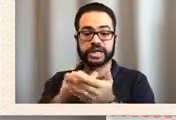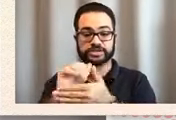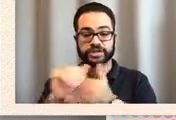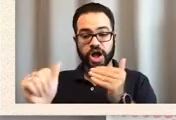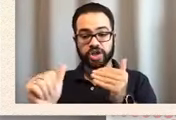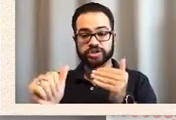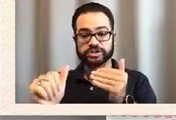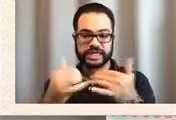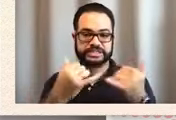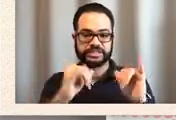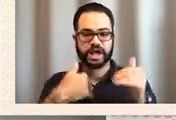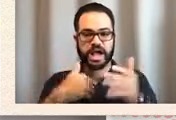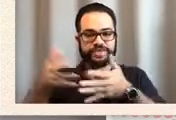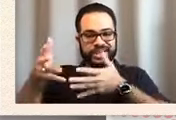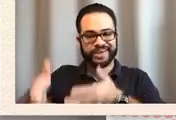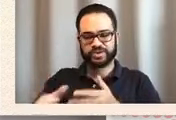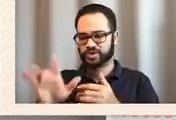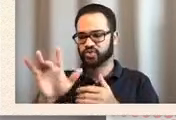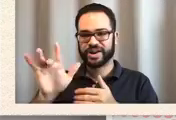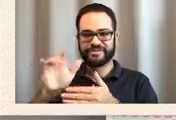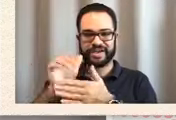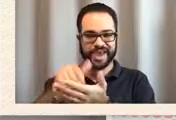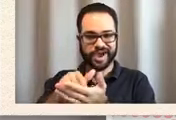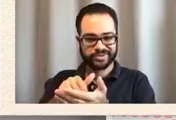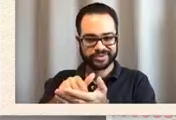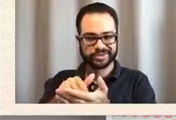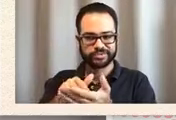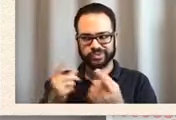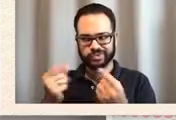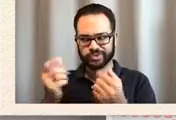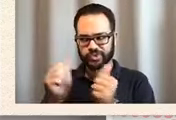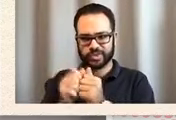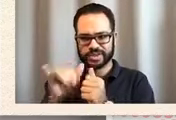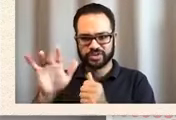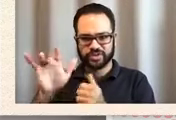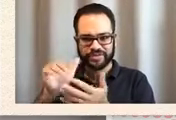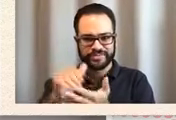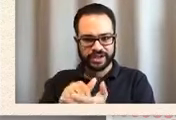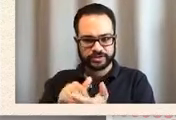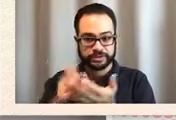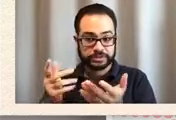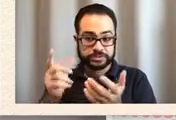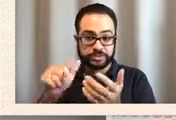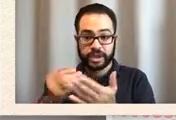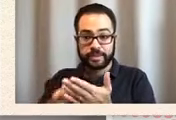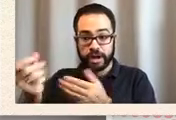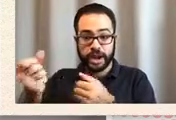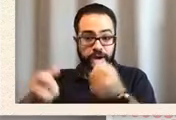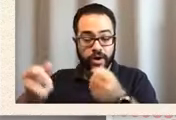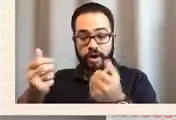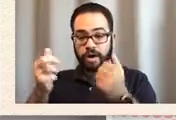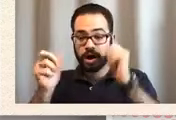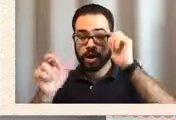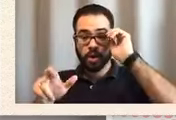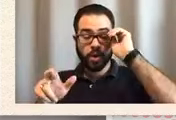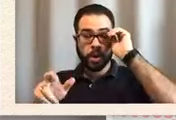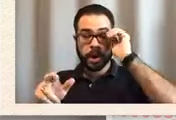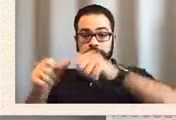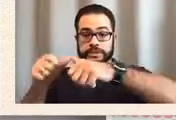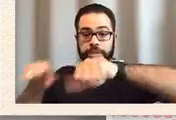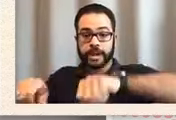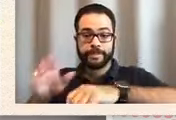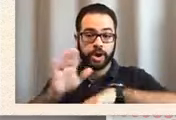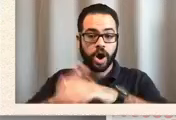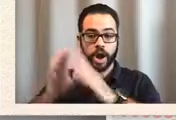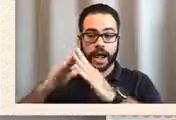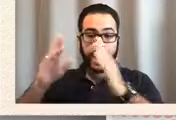still left over with $25,000. So what are you going to do with that $25,000? You could purchase a car or put a down payment on a home or something